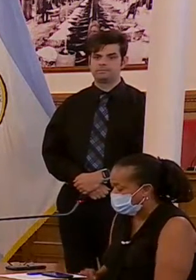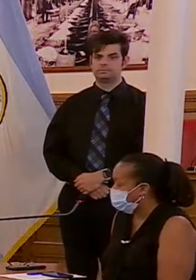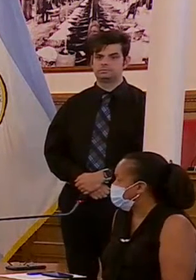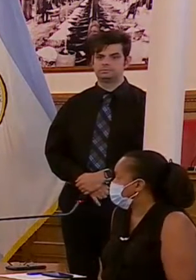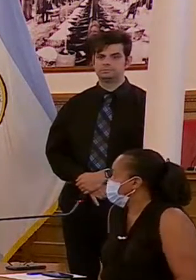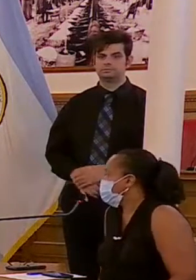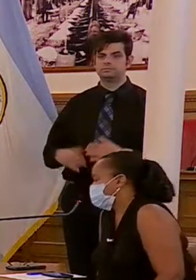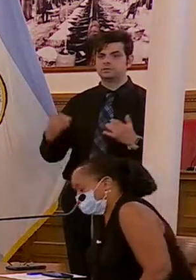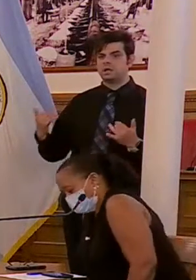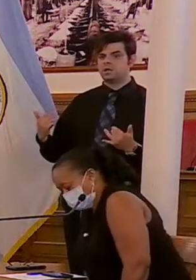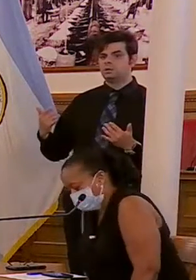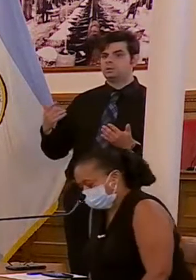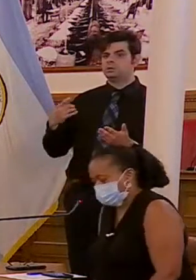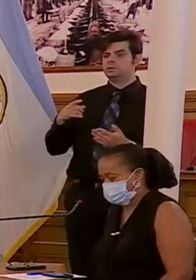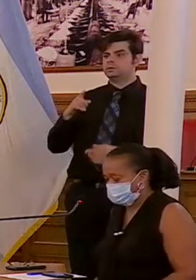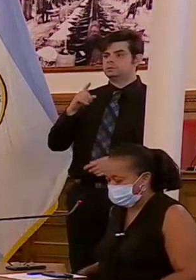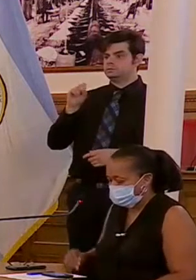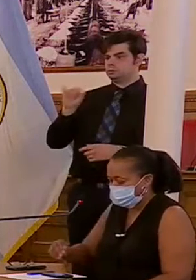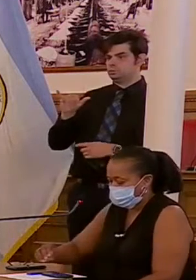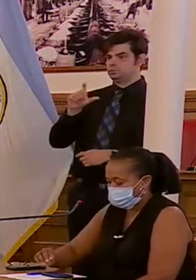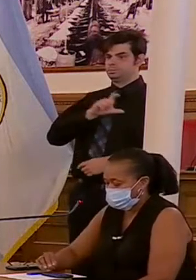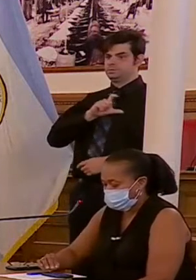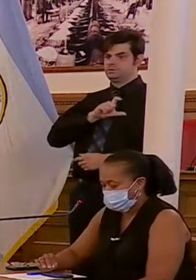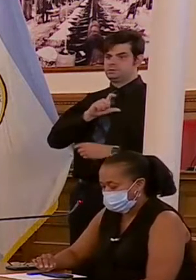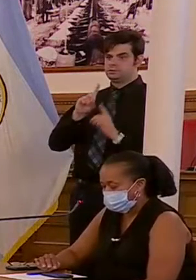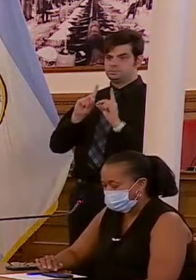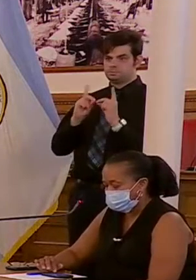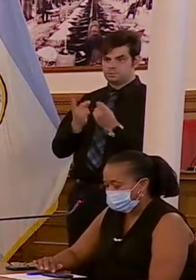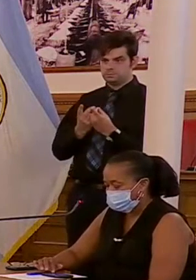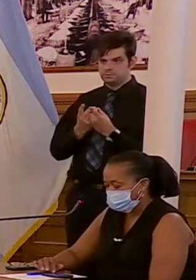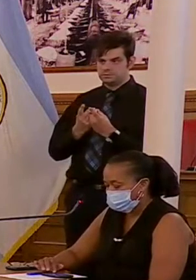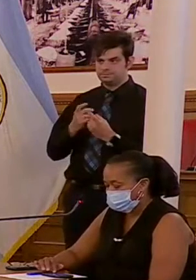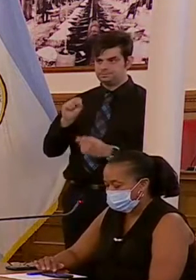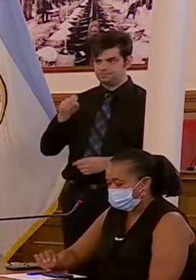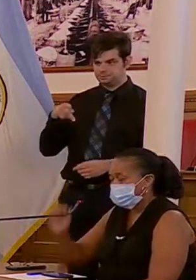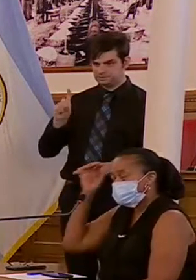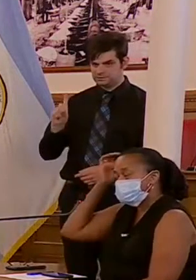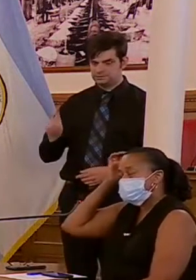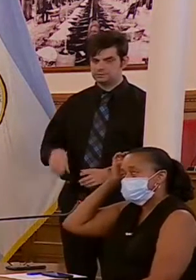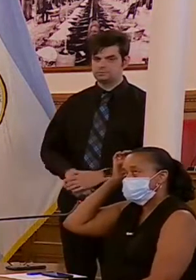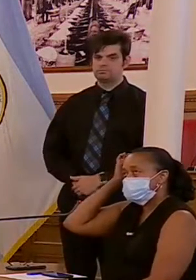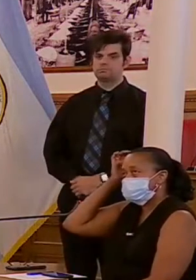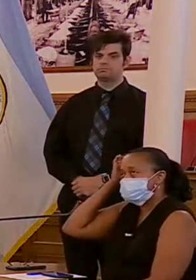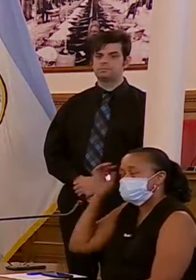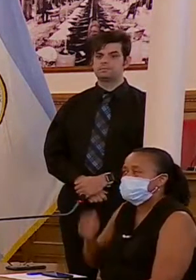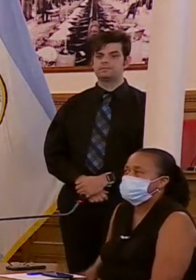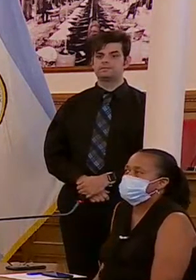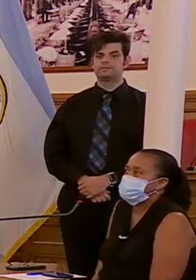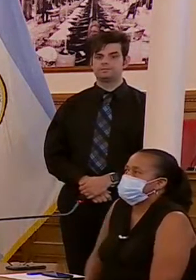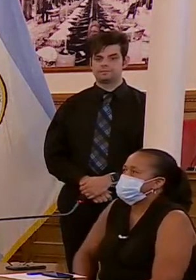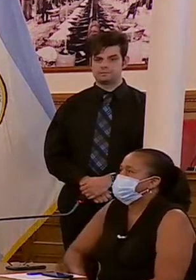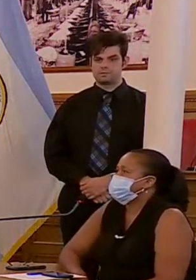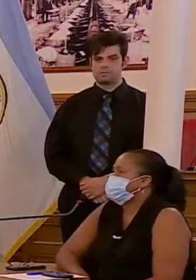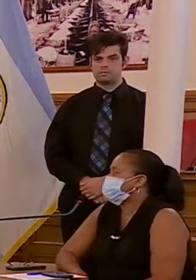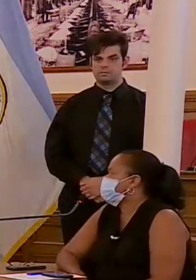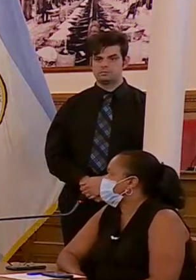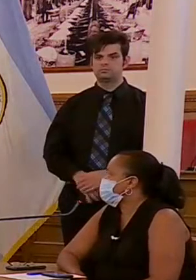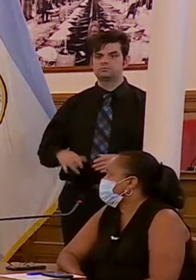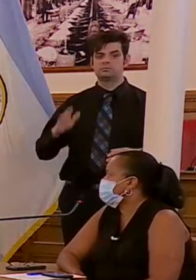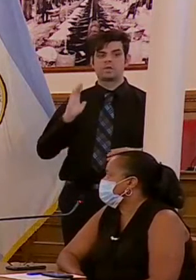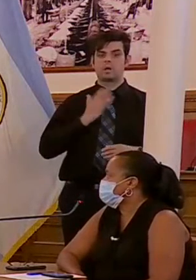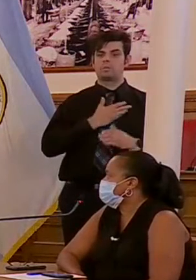conversations that we've been having as a community, and also specifically between the administration and a number of different